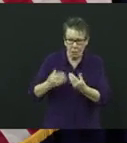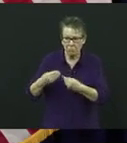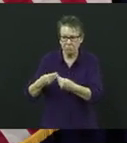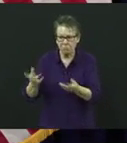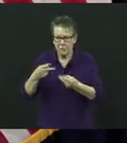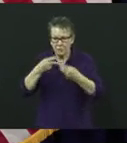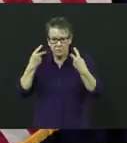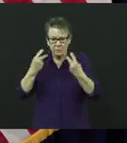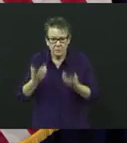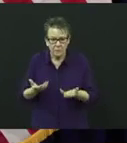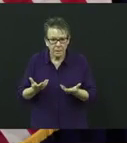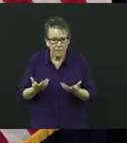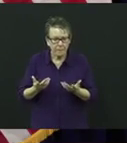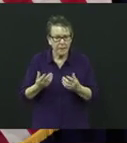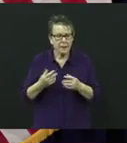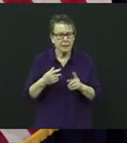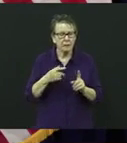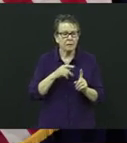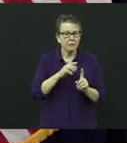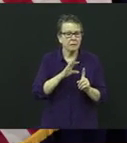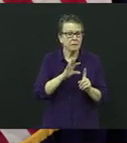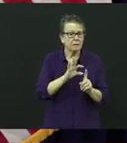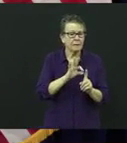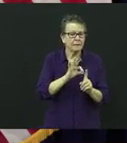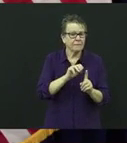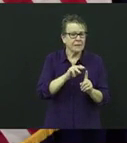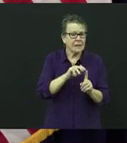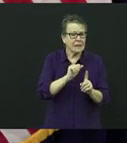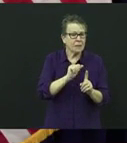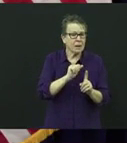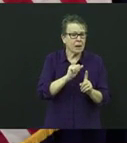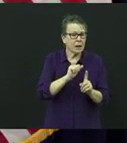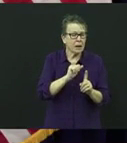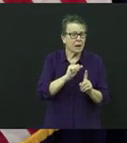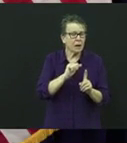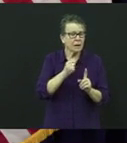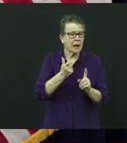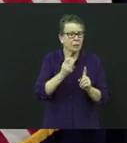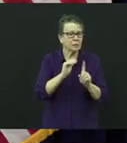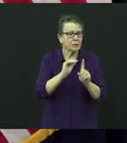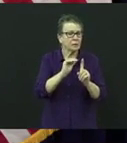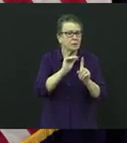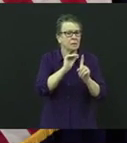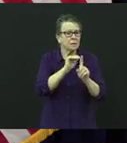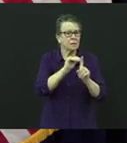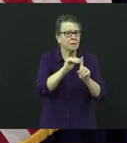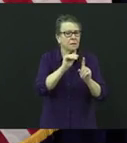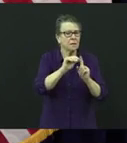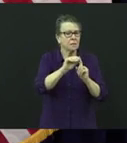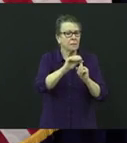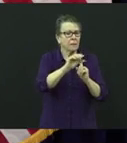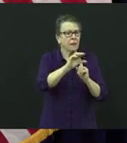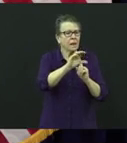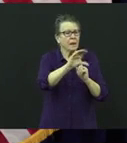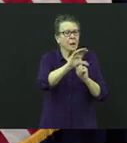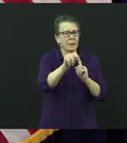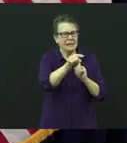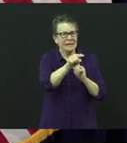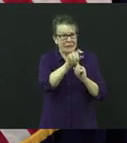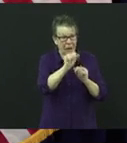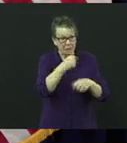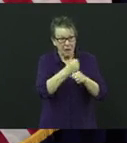pursuing the manufacture of 500 million masks. Until we get to that point, we're going to have to be in an